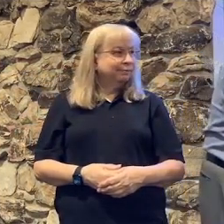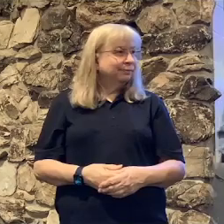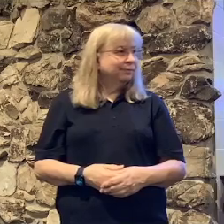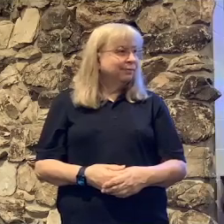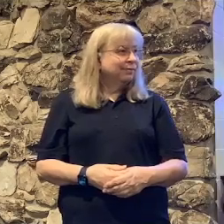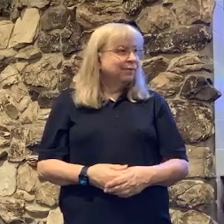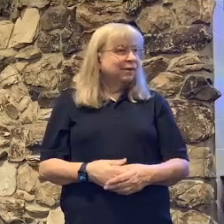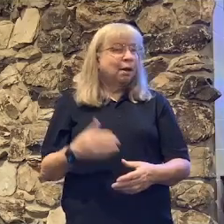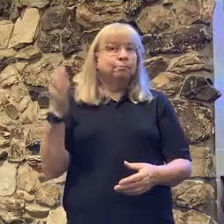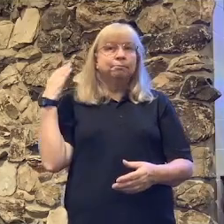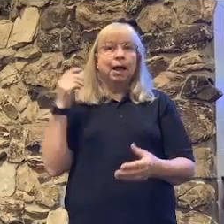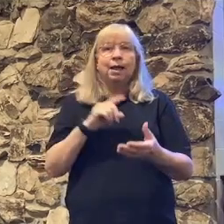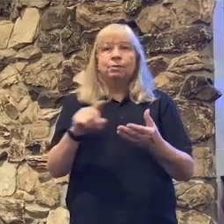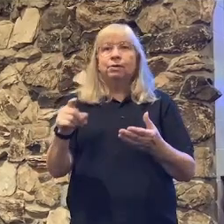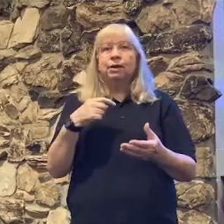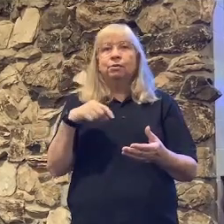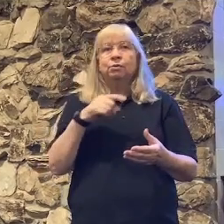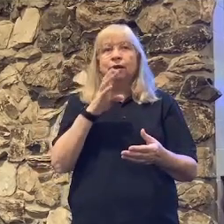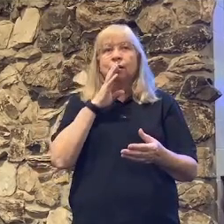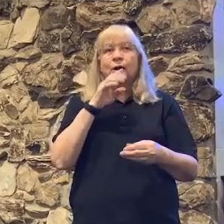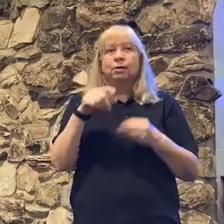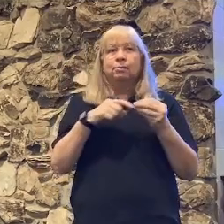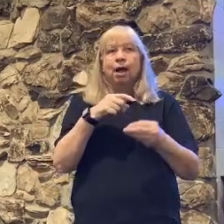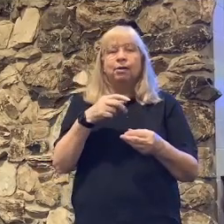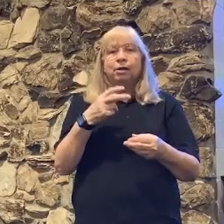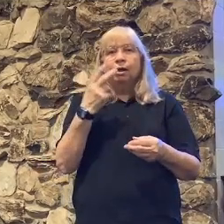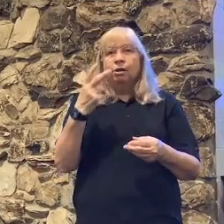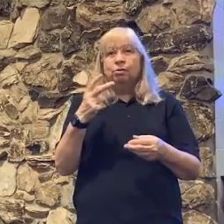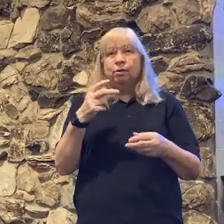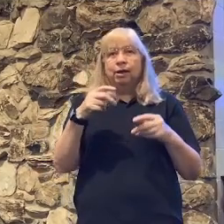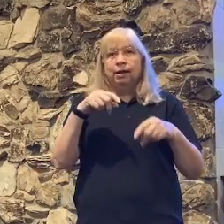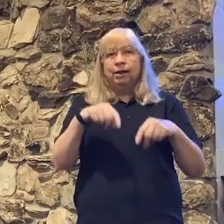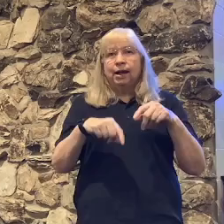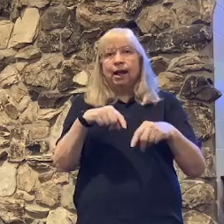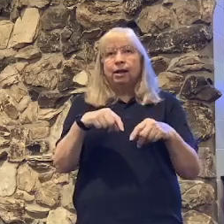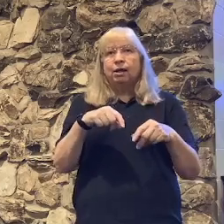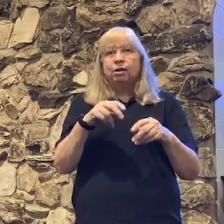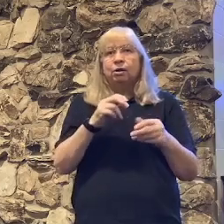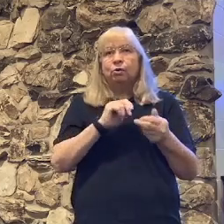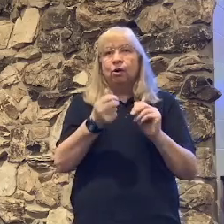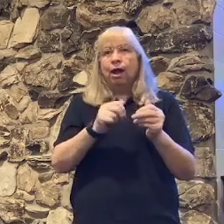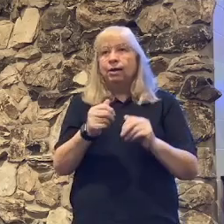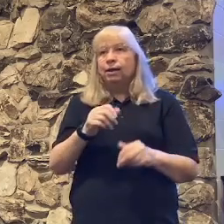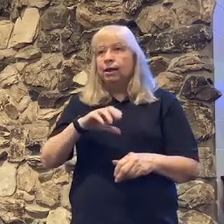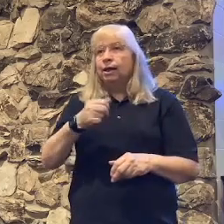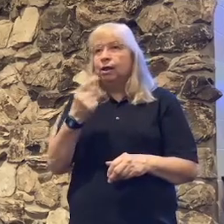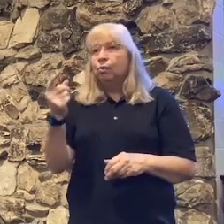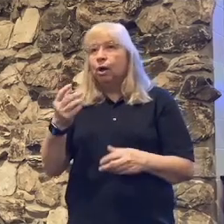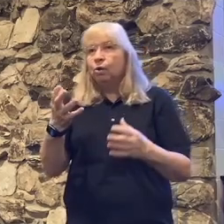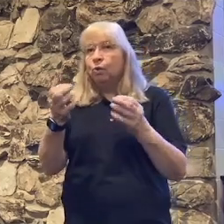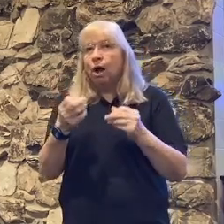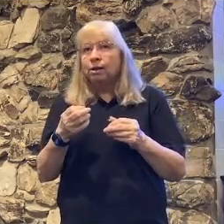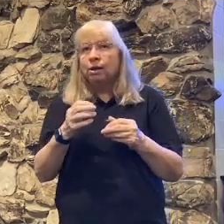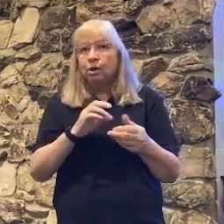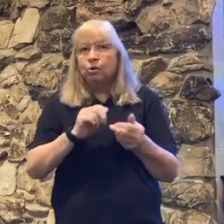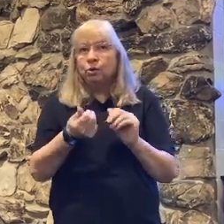So last week we talked about the three-legged race, the spiritual three-legged race. Anybody still ready to do that three-legged